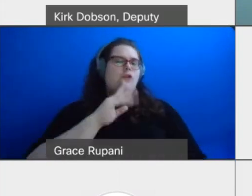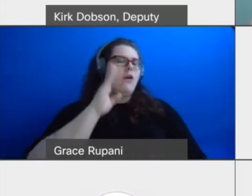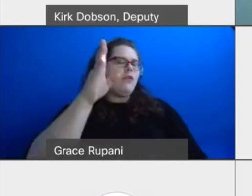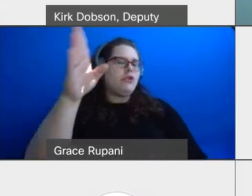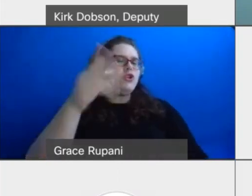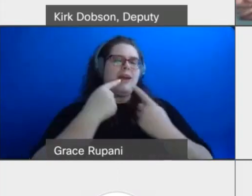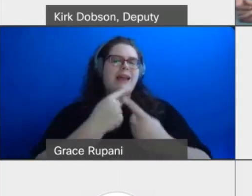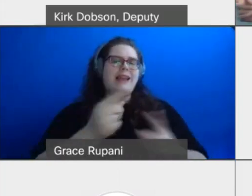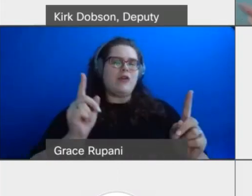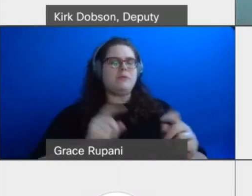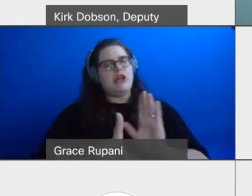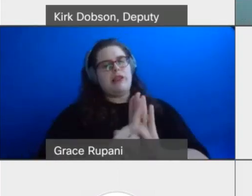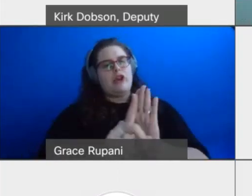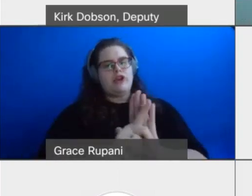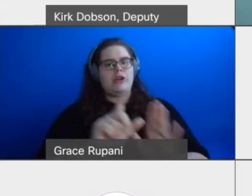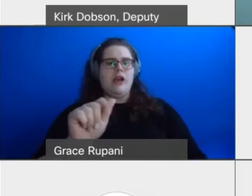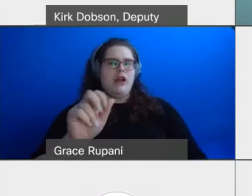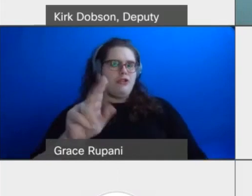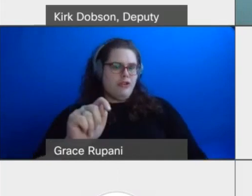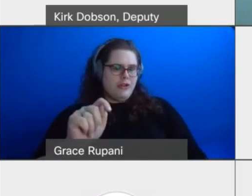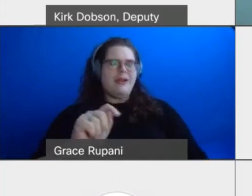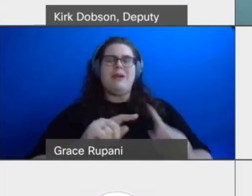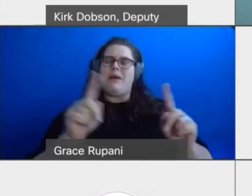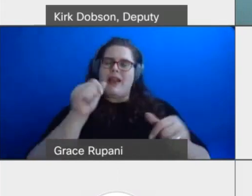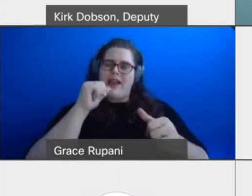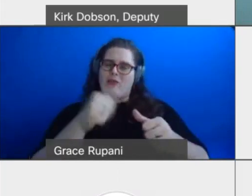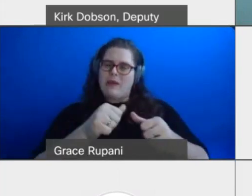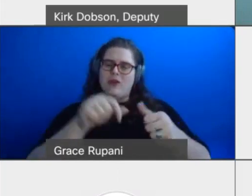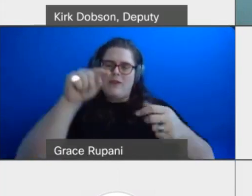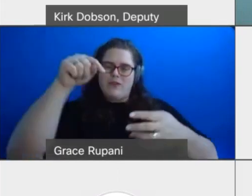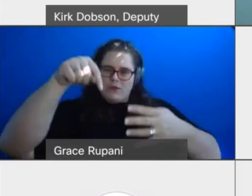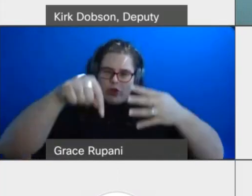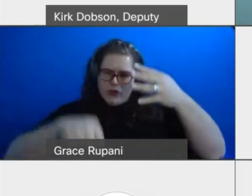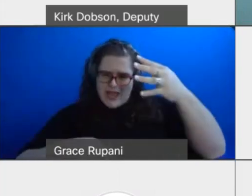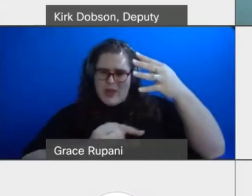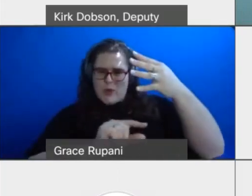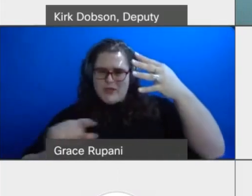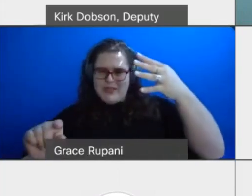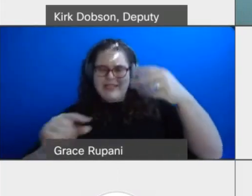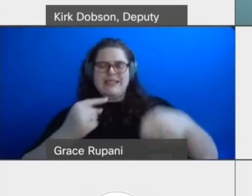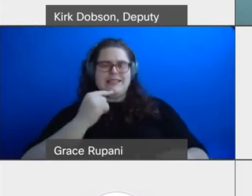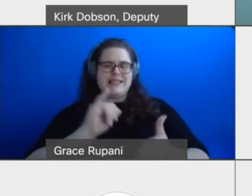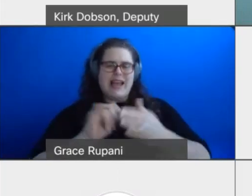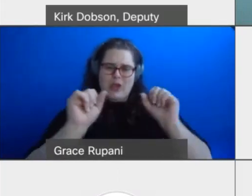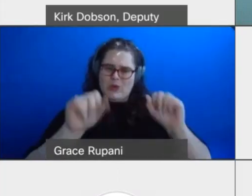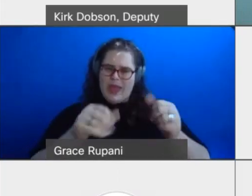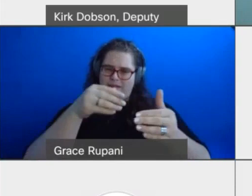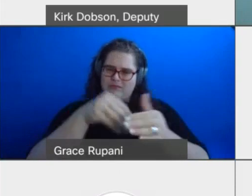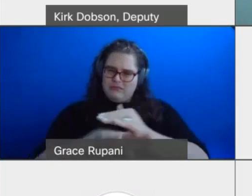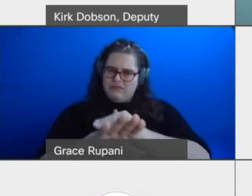there's also the place where you can, down at the bottom at that same place, where you can go into the portal